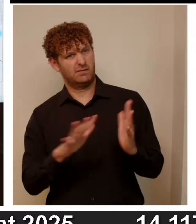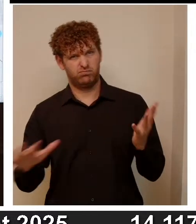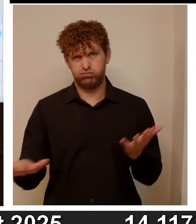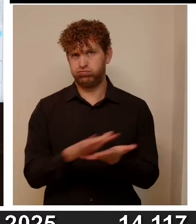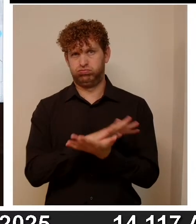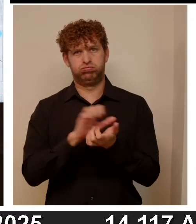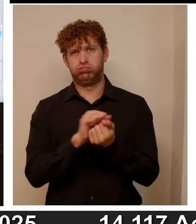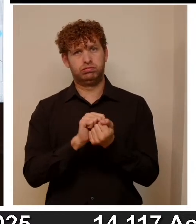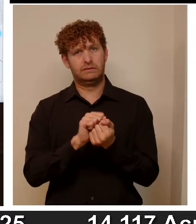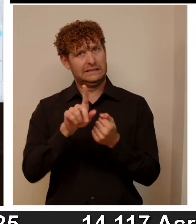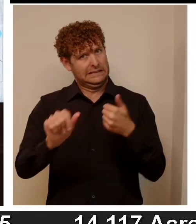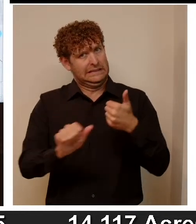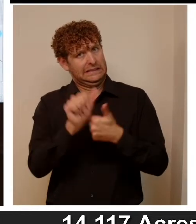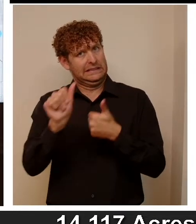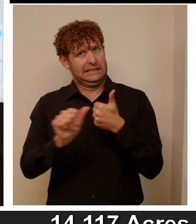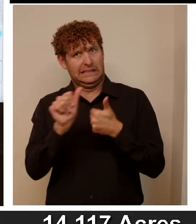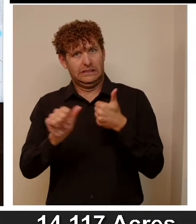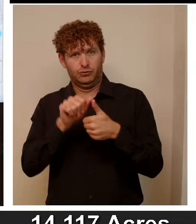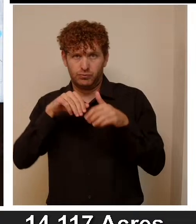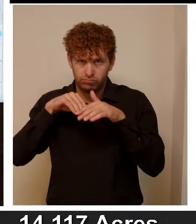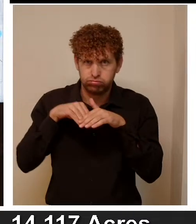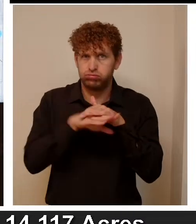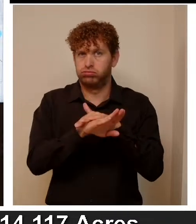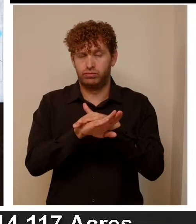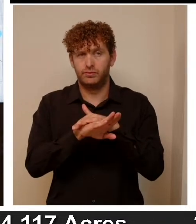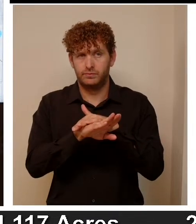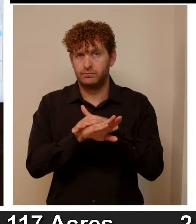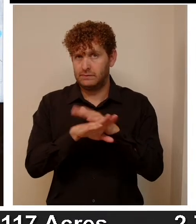it dangerous for entry or use.